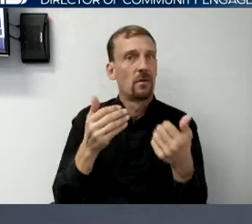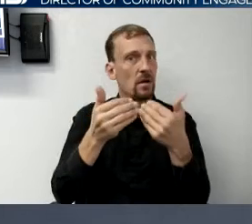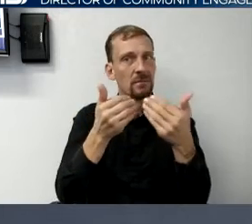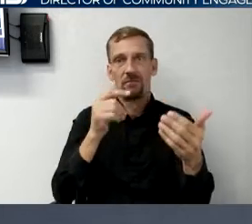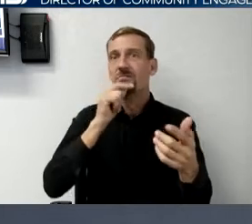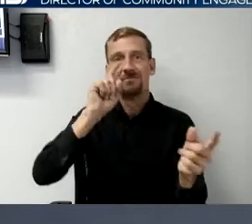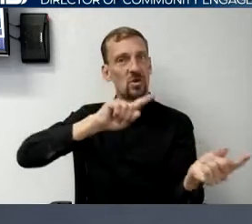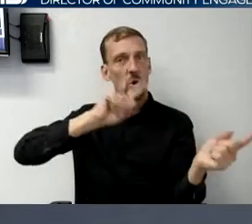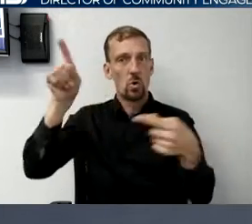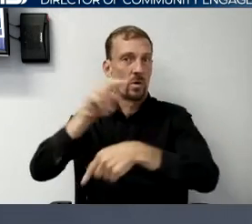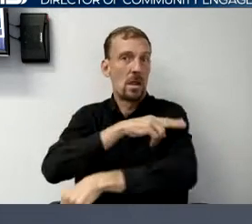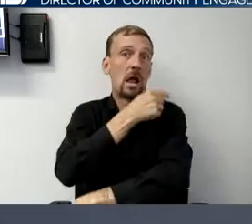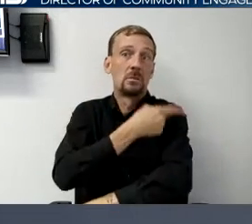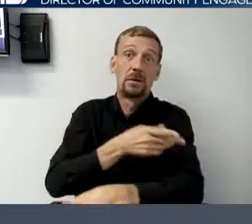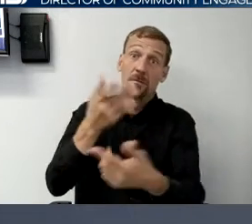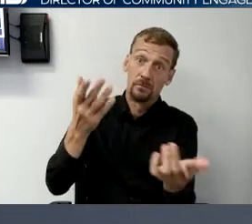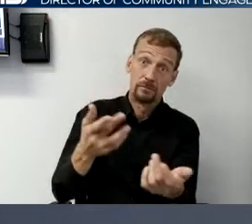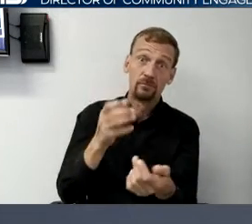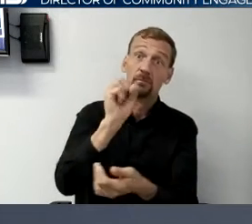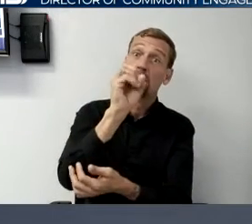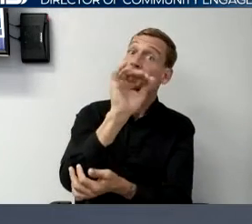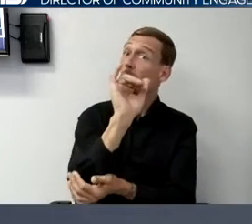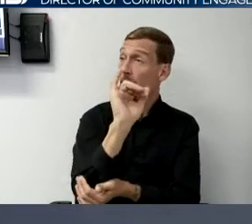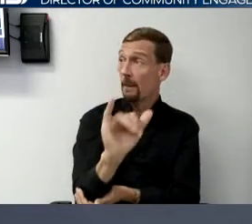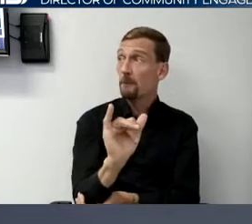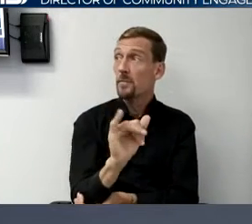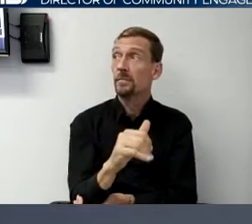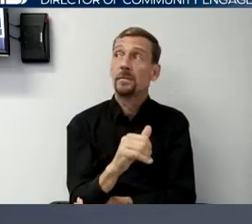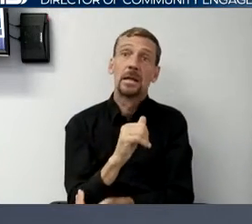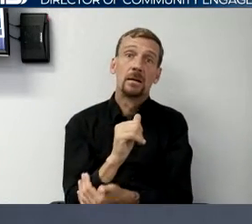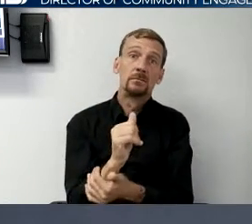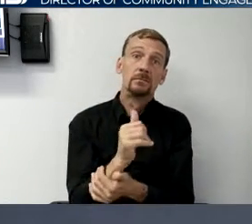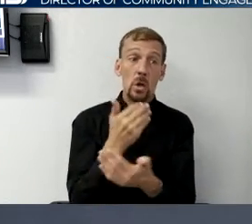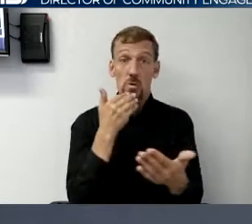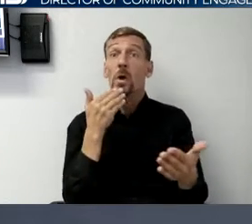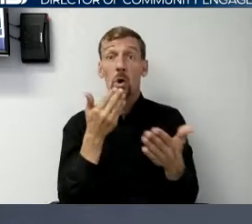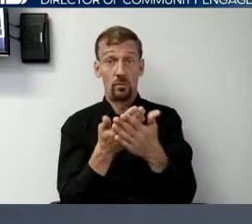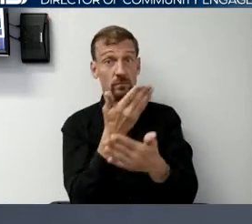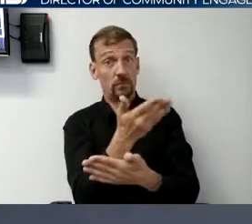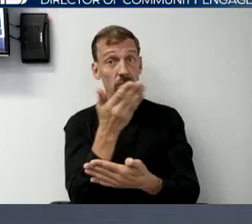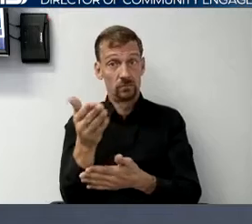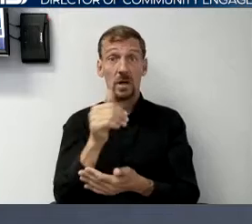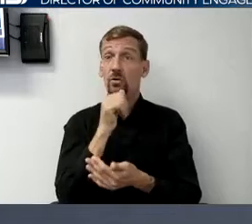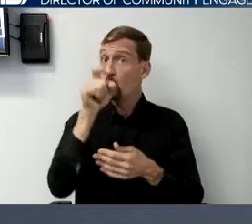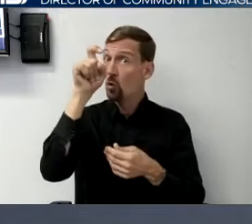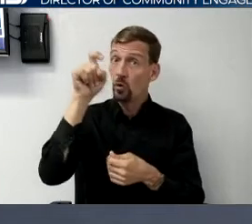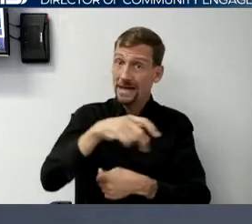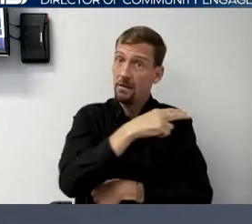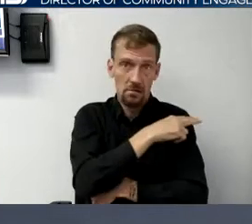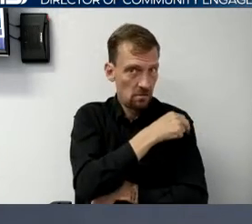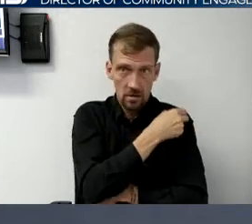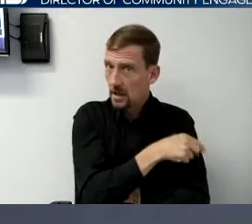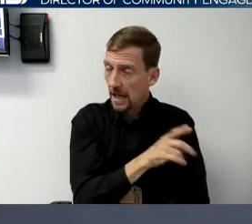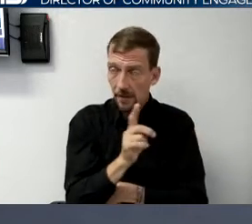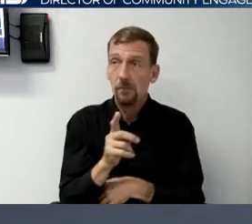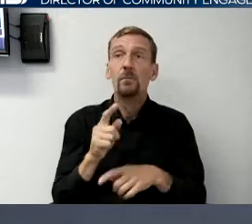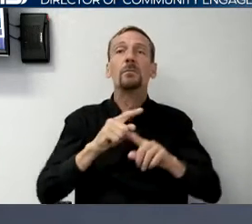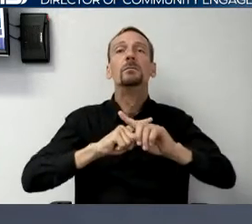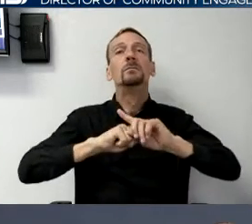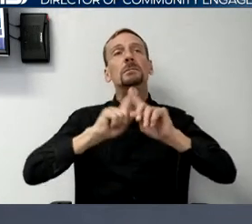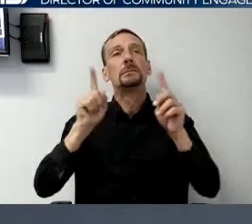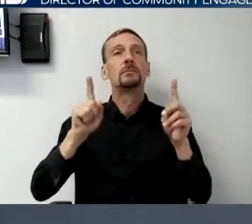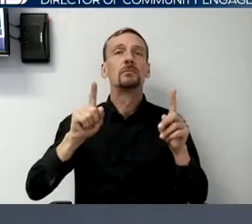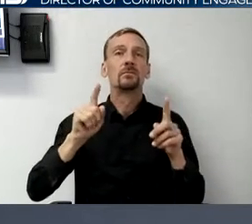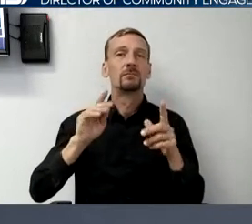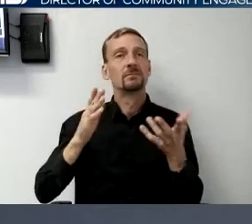the hospital. So, but that's not it's a good thing that they don't have to be hospitalized. But